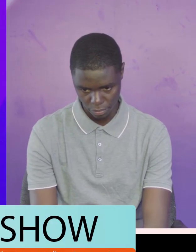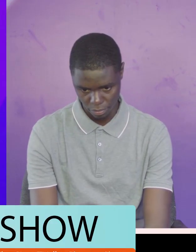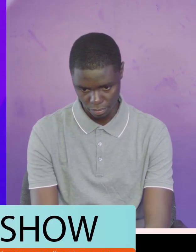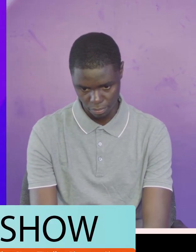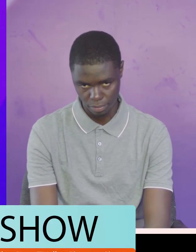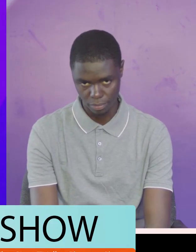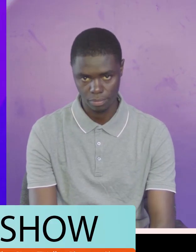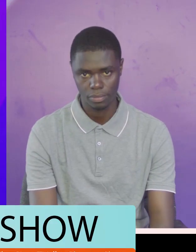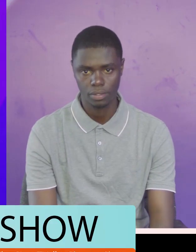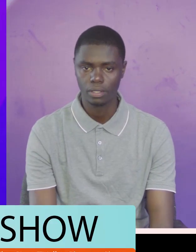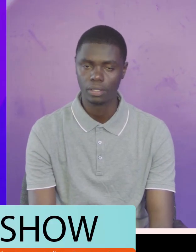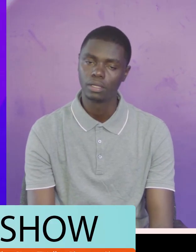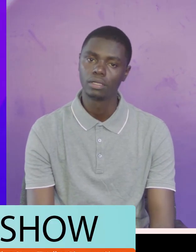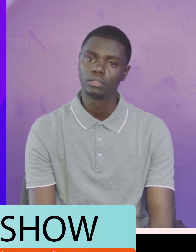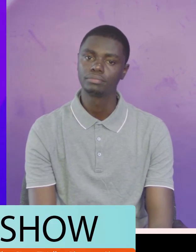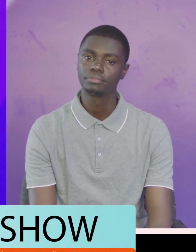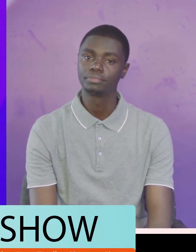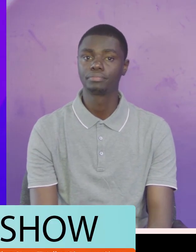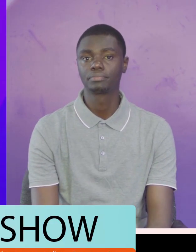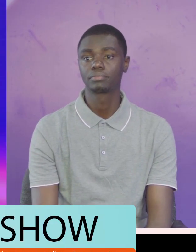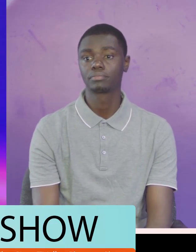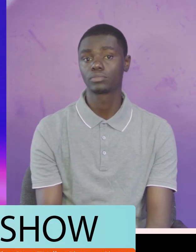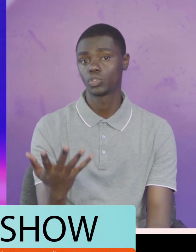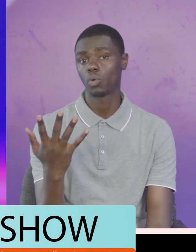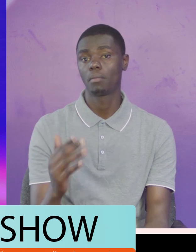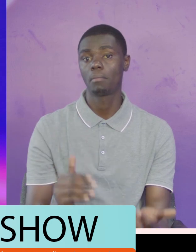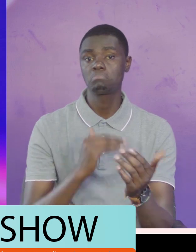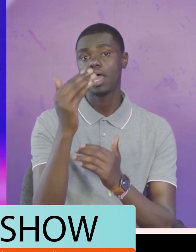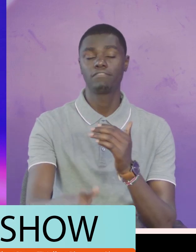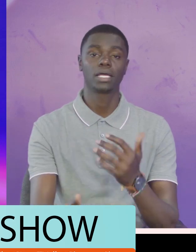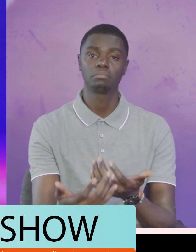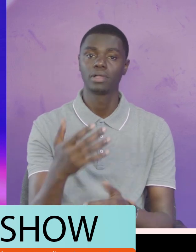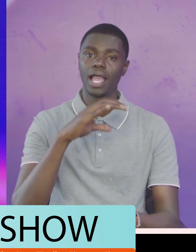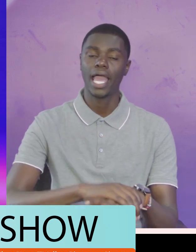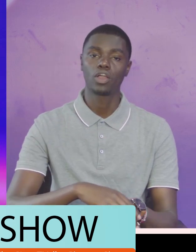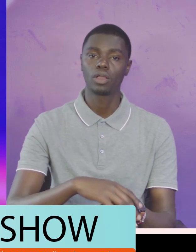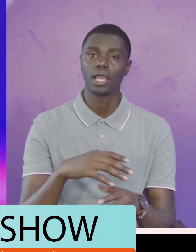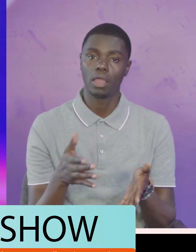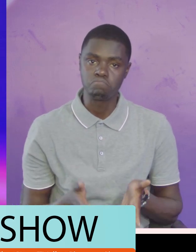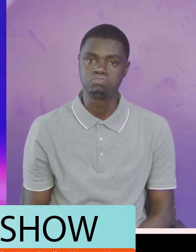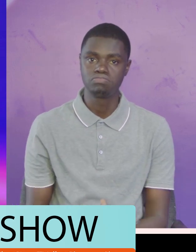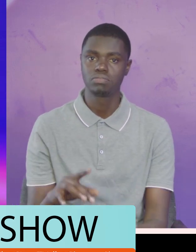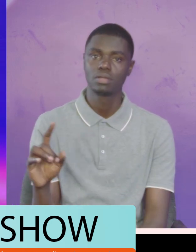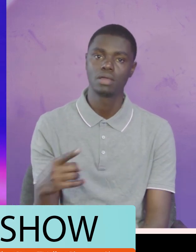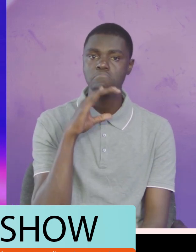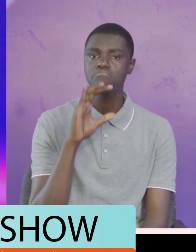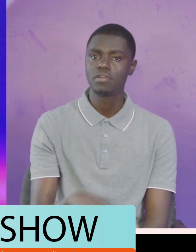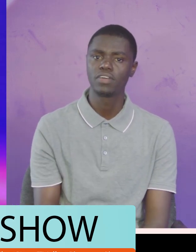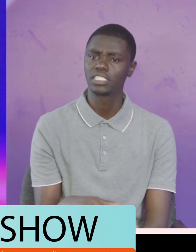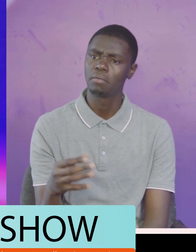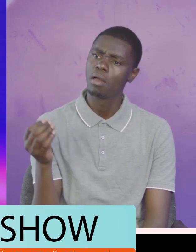start a school? Why a school? Actually, after I got my first son,